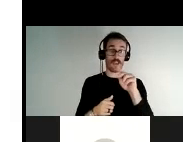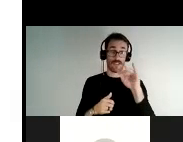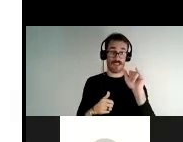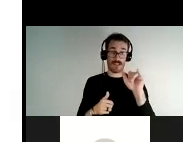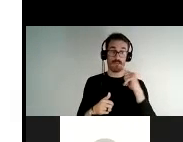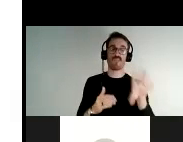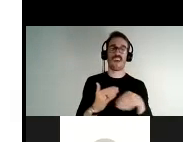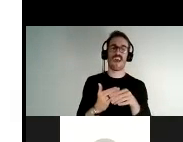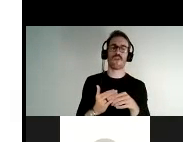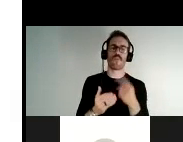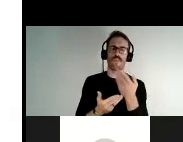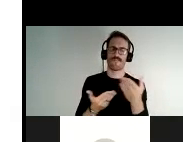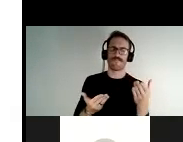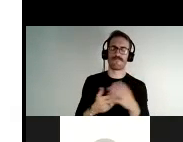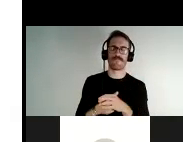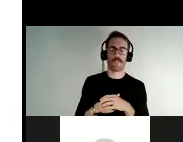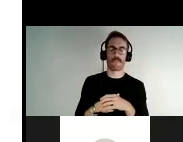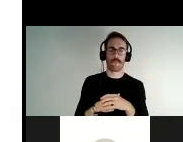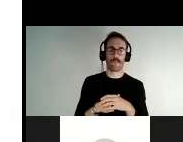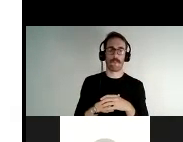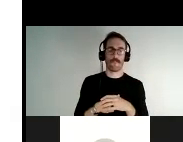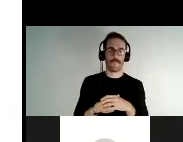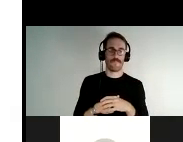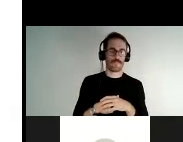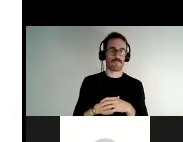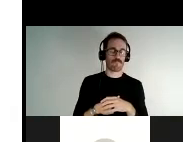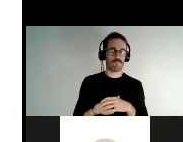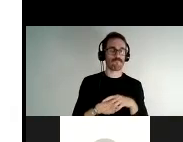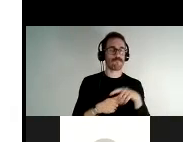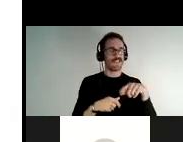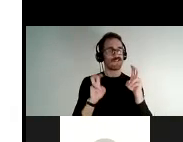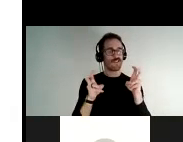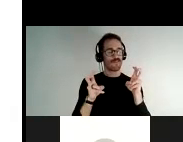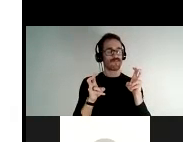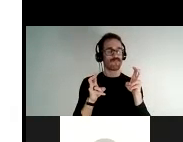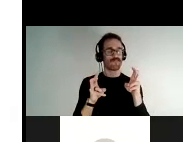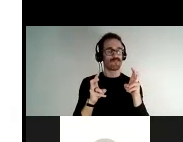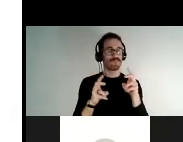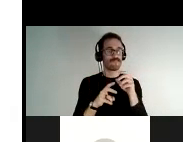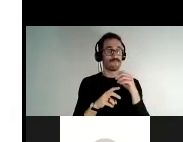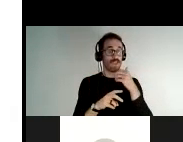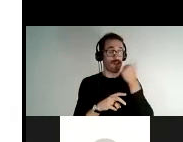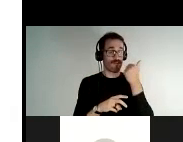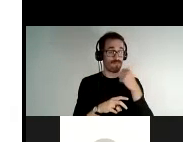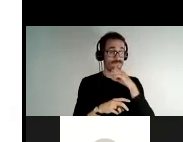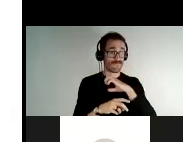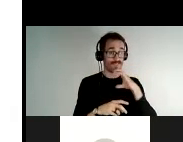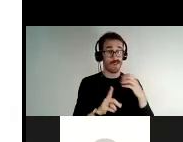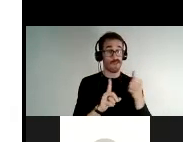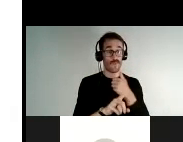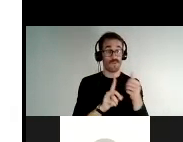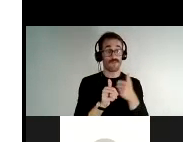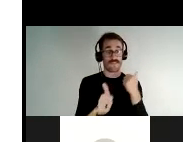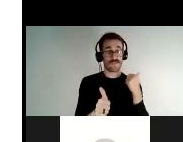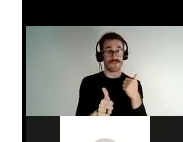that this topic, elder abuse prevention, is not new for me, but